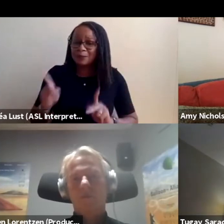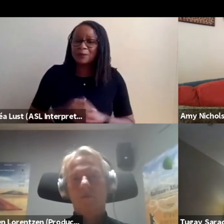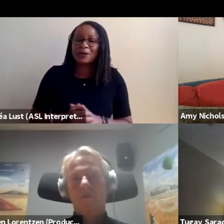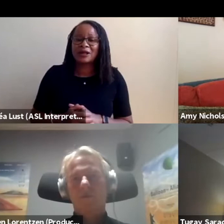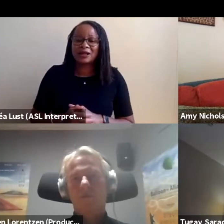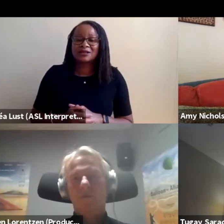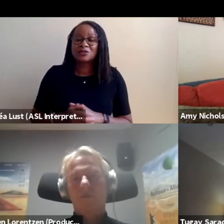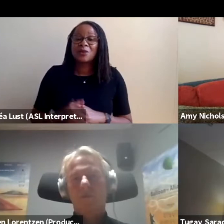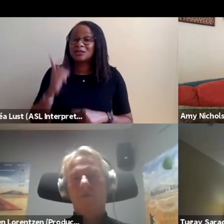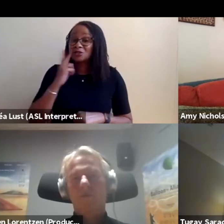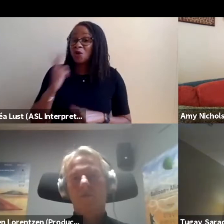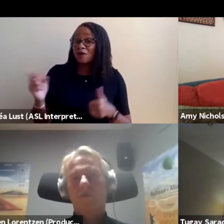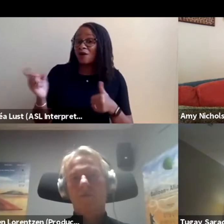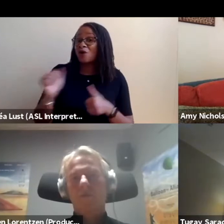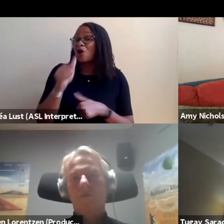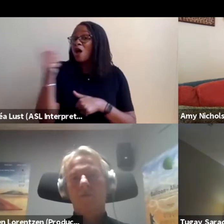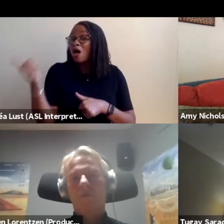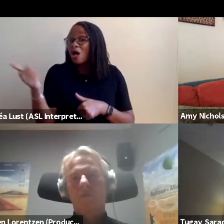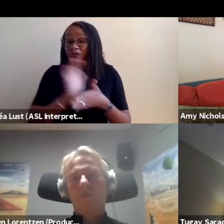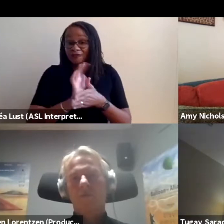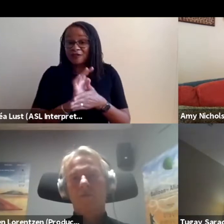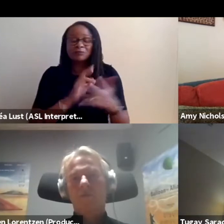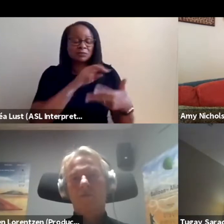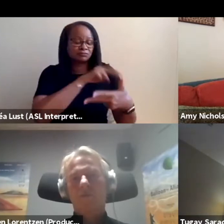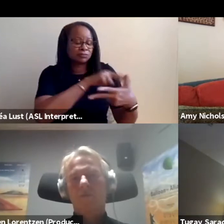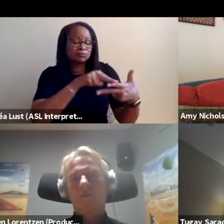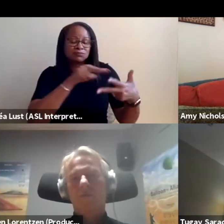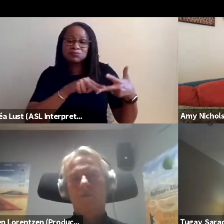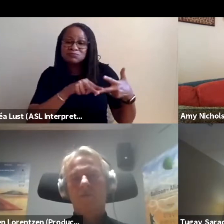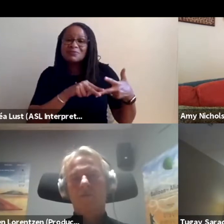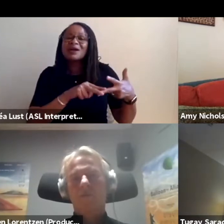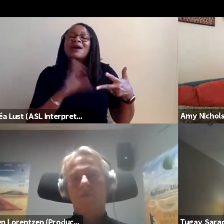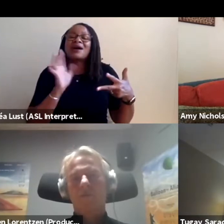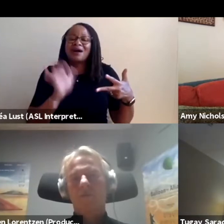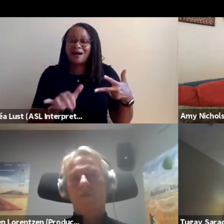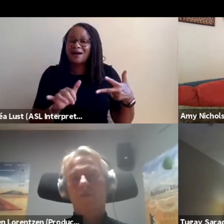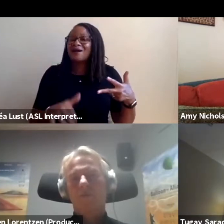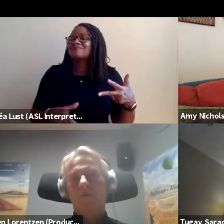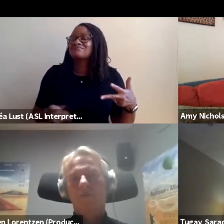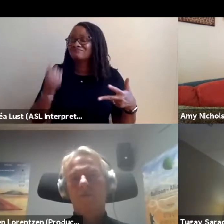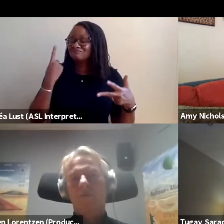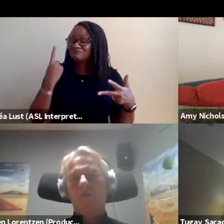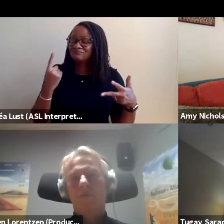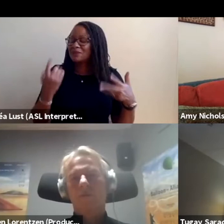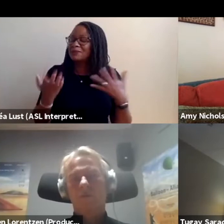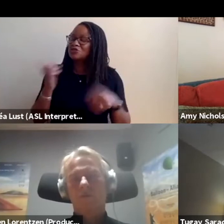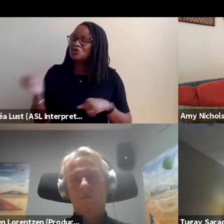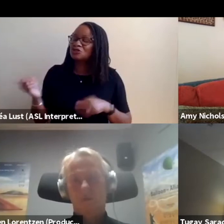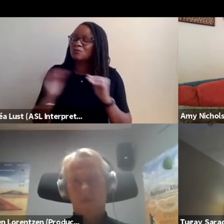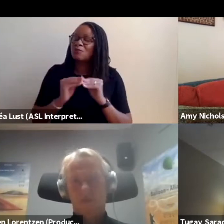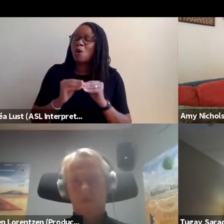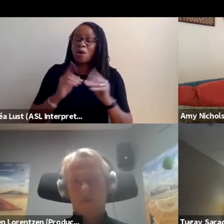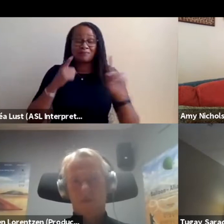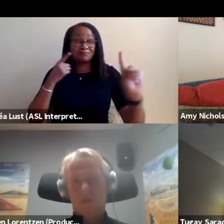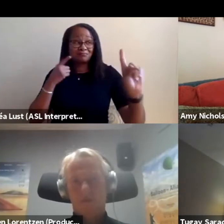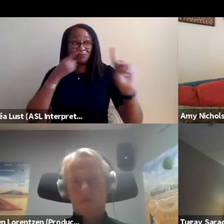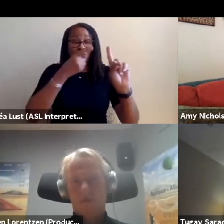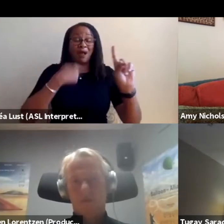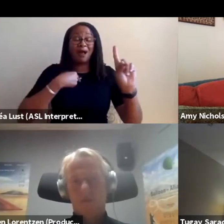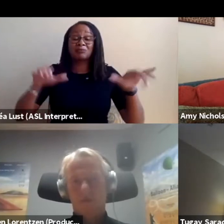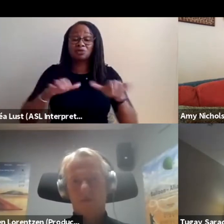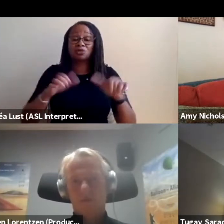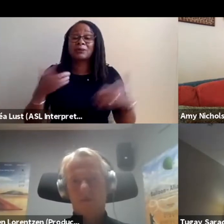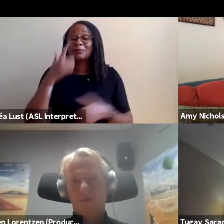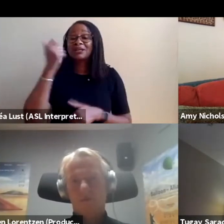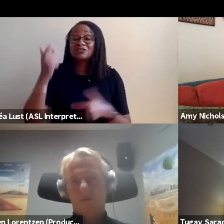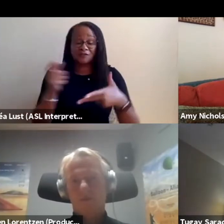maybe she can make the difference between the others, that she understood more the intention what I'm doing there because of her first